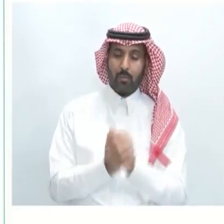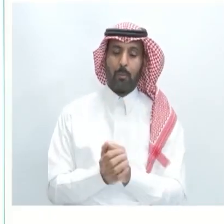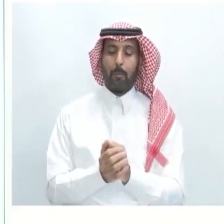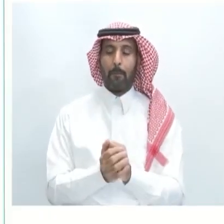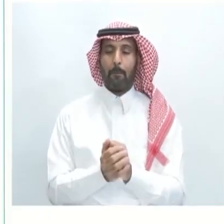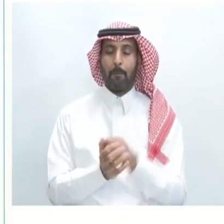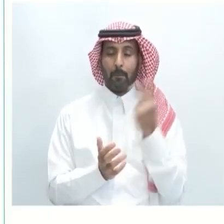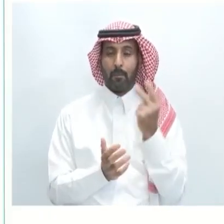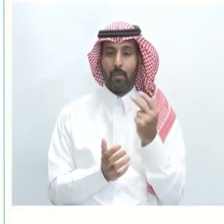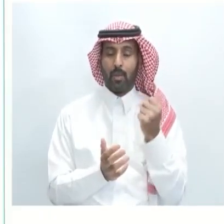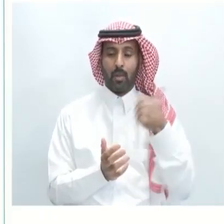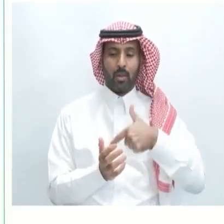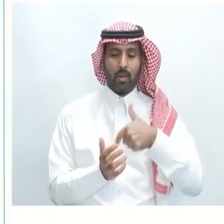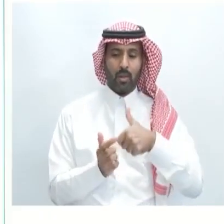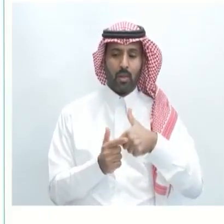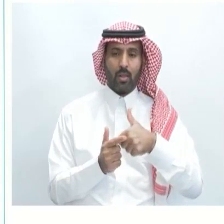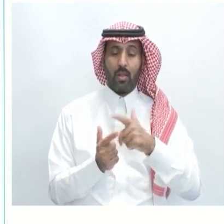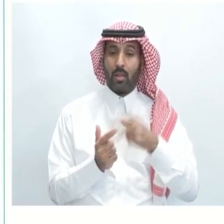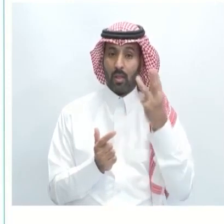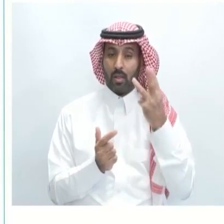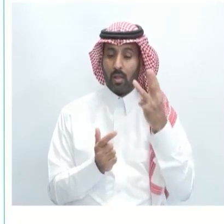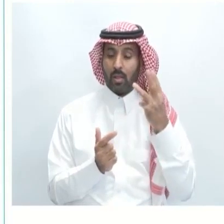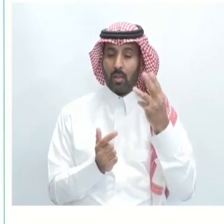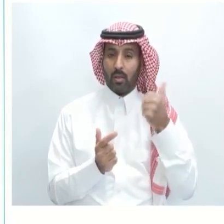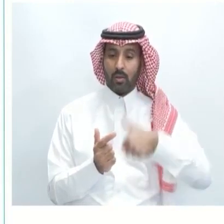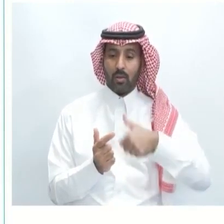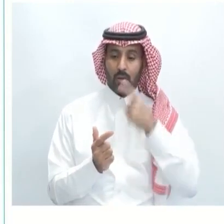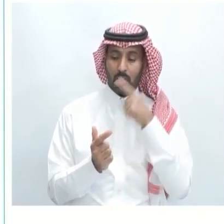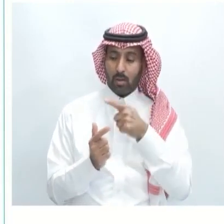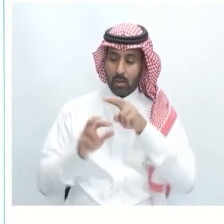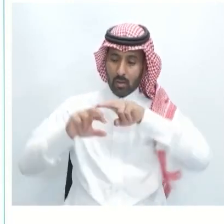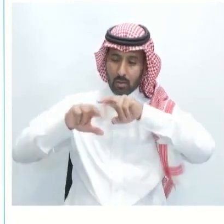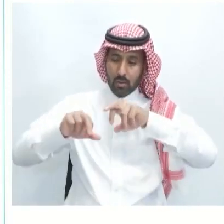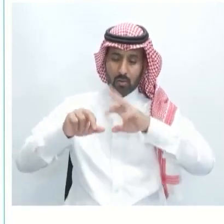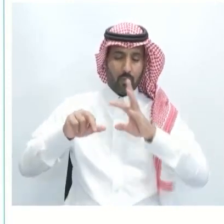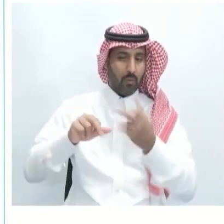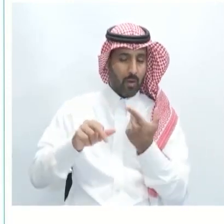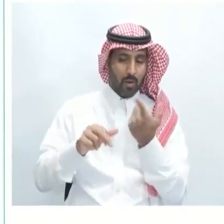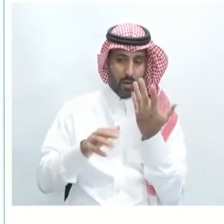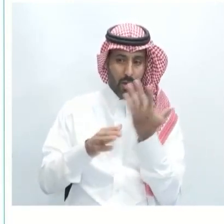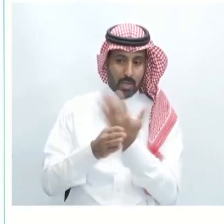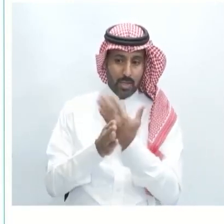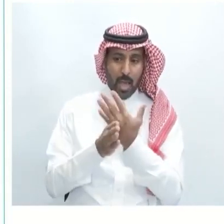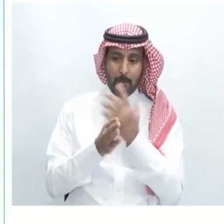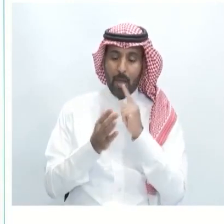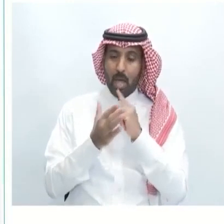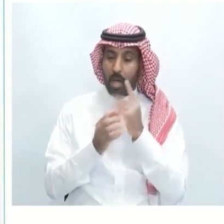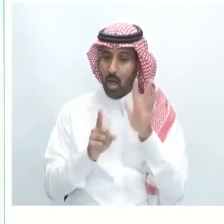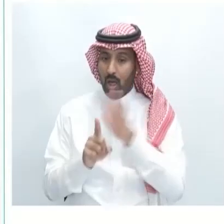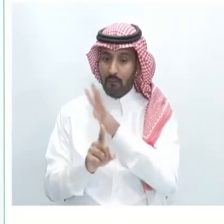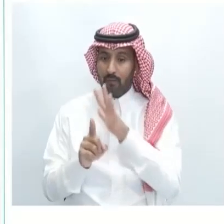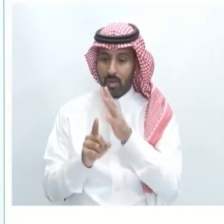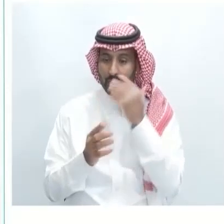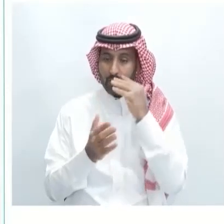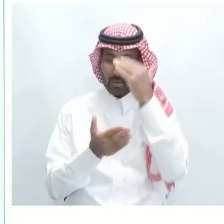63 and try to find examples of cause and effect in the same way, in the same chart that I just showed